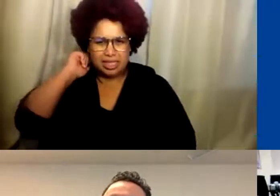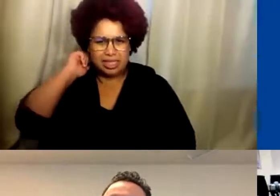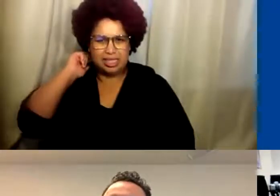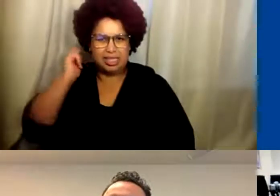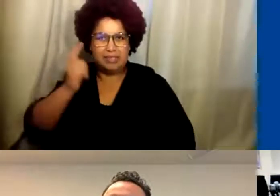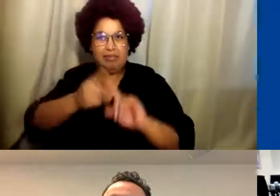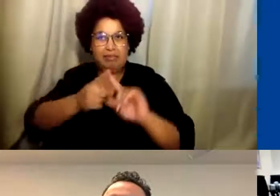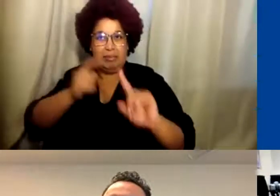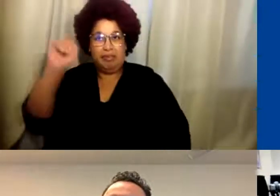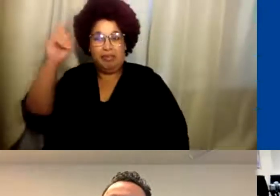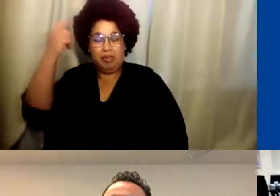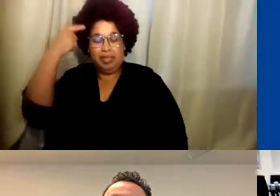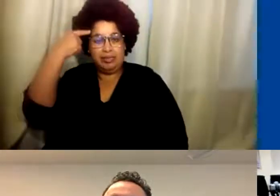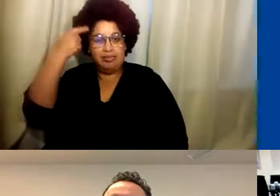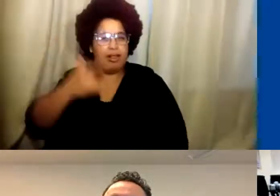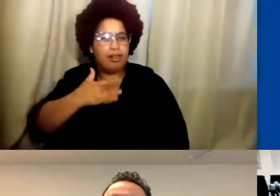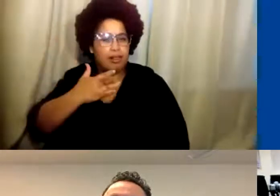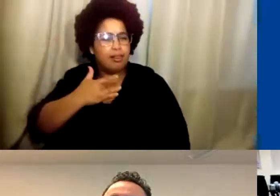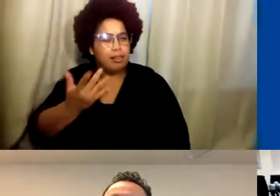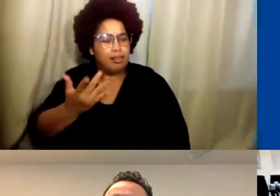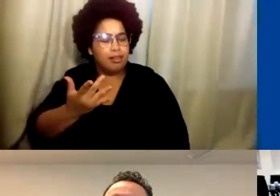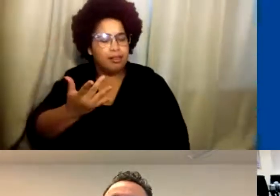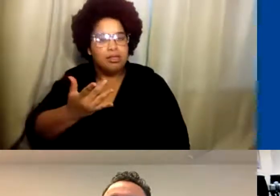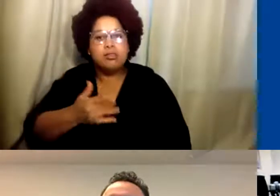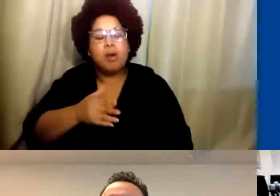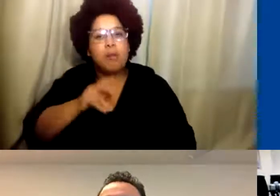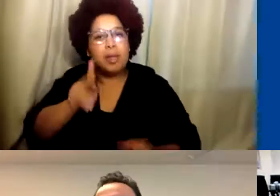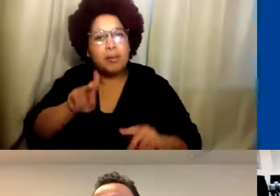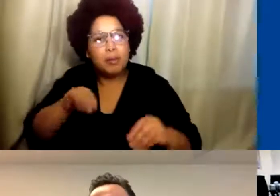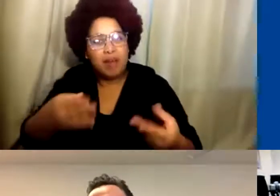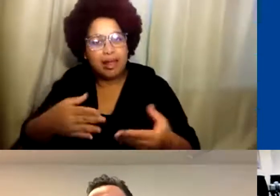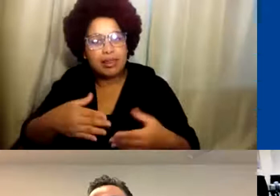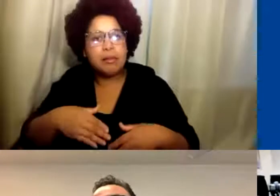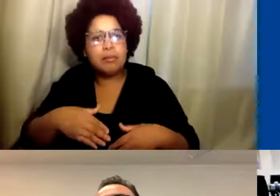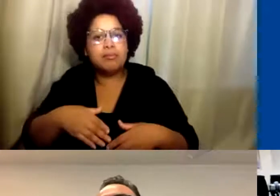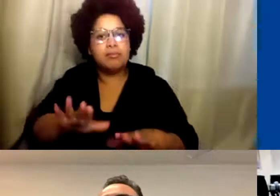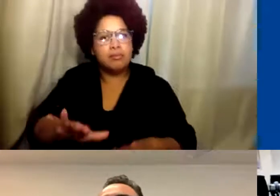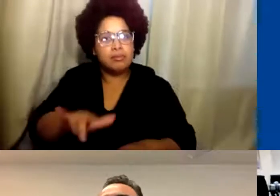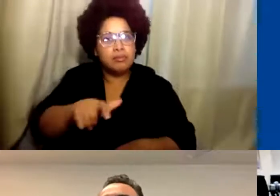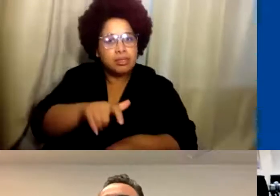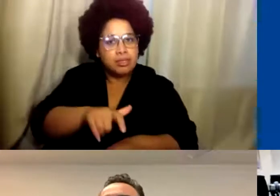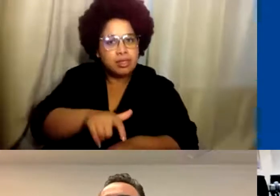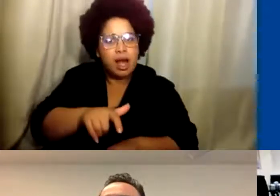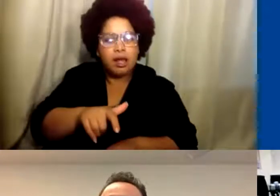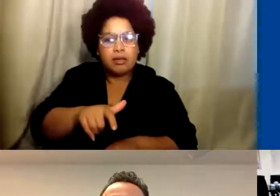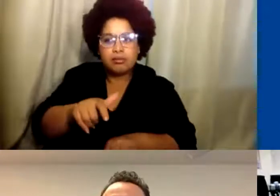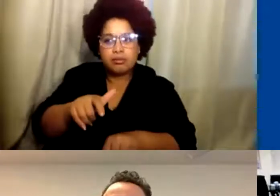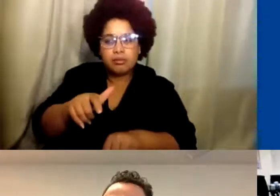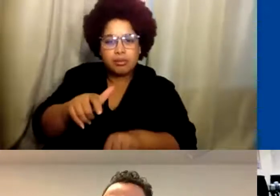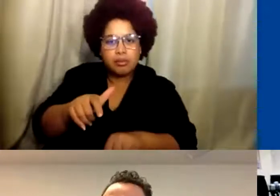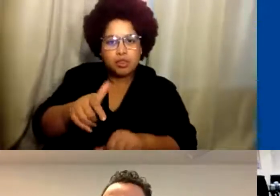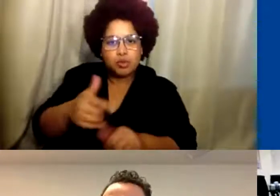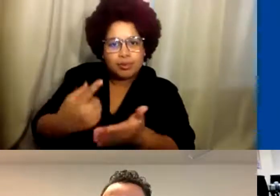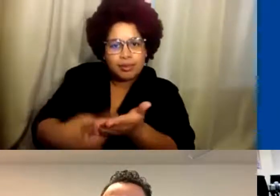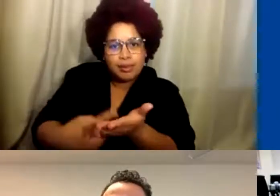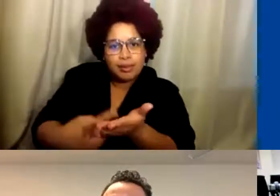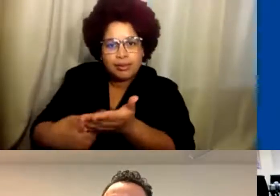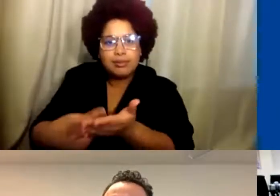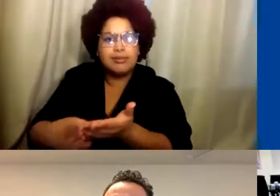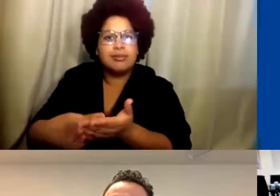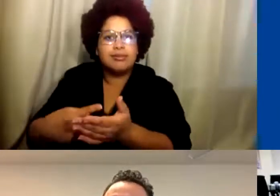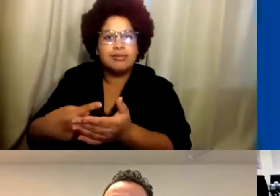government, so to speak. So giving people space to be able to talk about their concerns, and